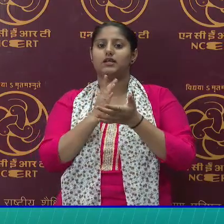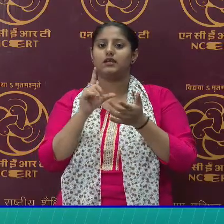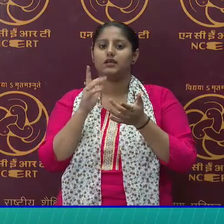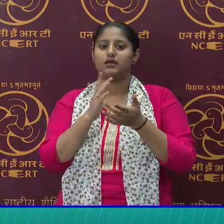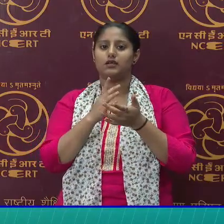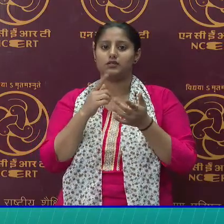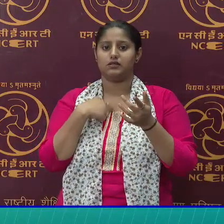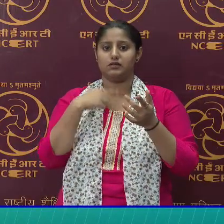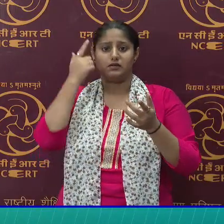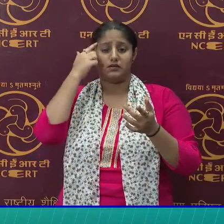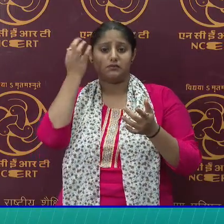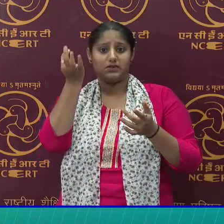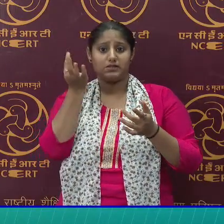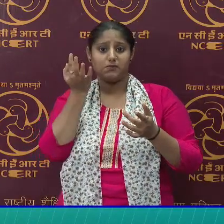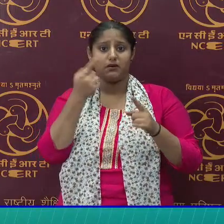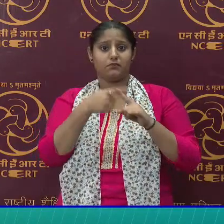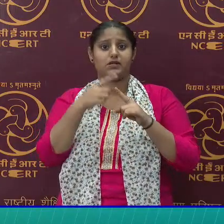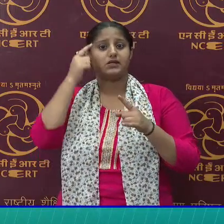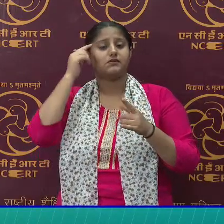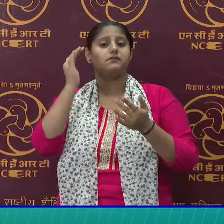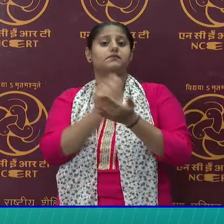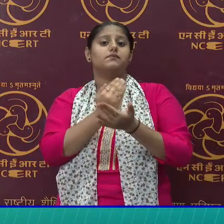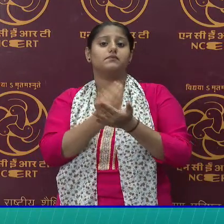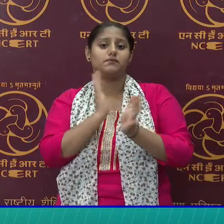being smart and being safe.